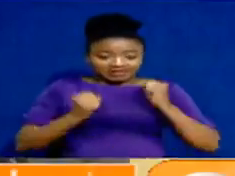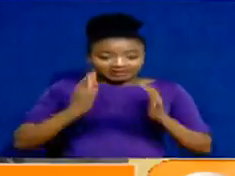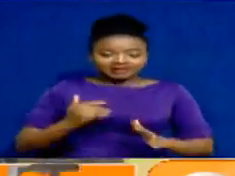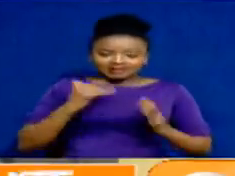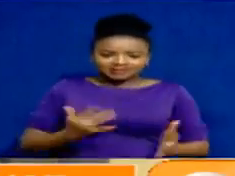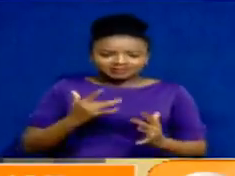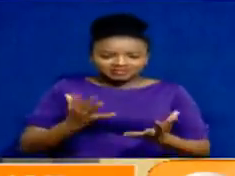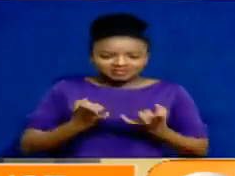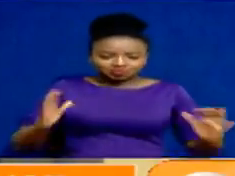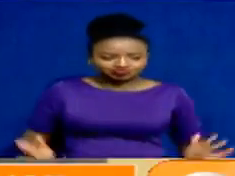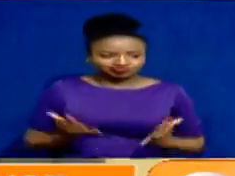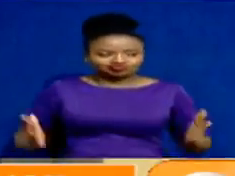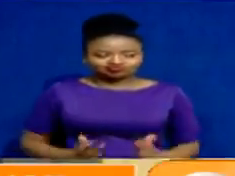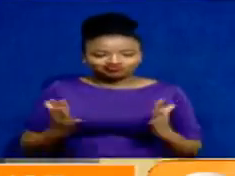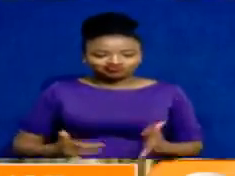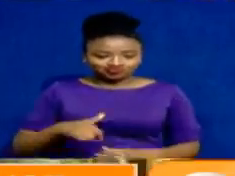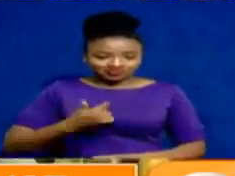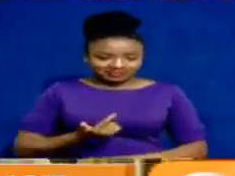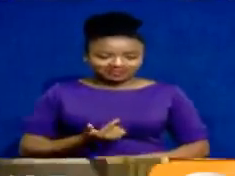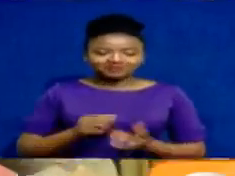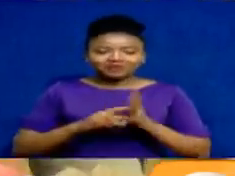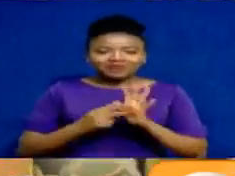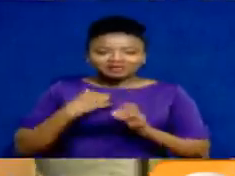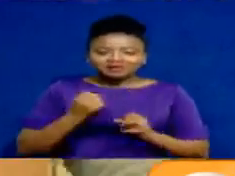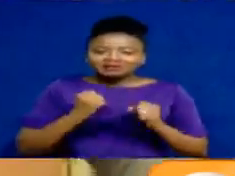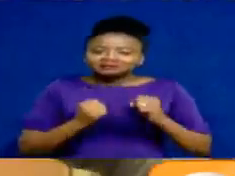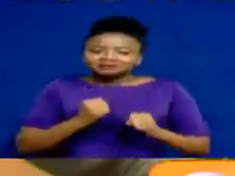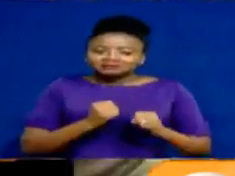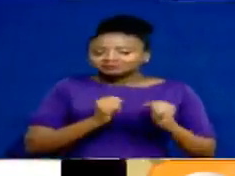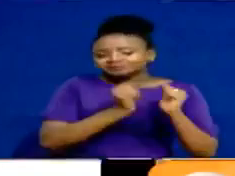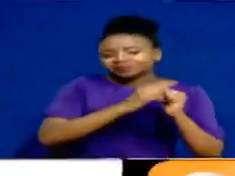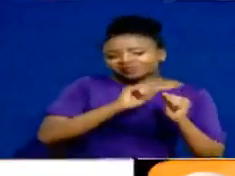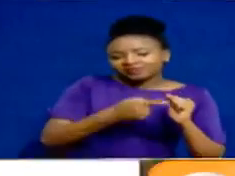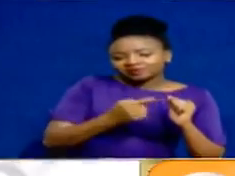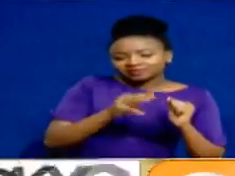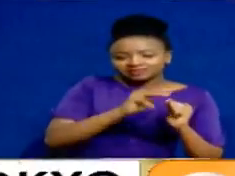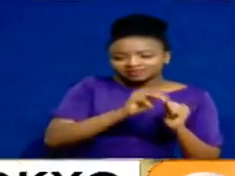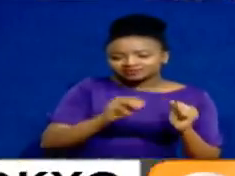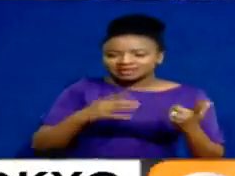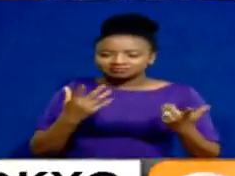it. So stand kwanza na marathon director, I'm going to start with 10k and 21k. So maybe in the